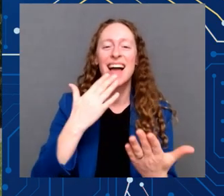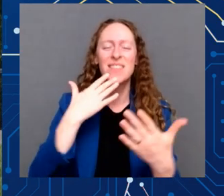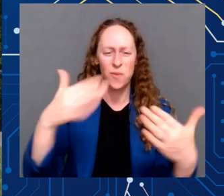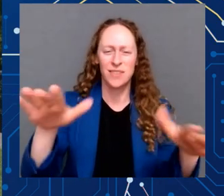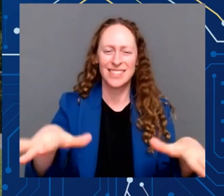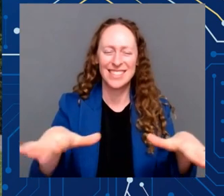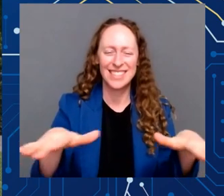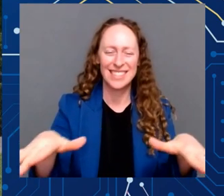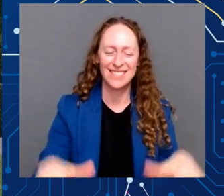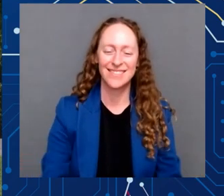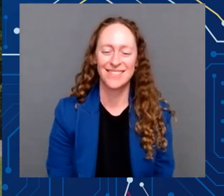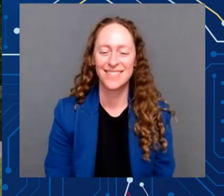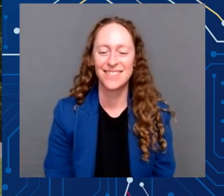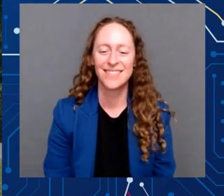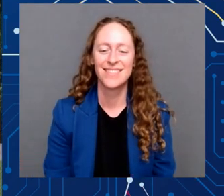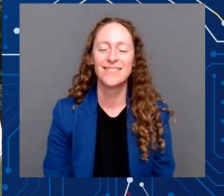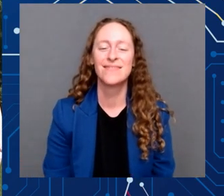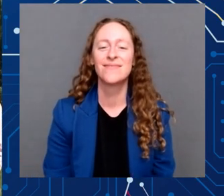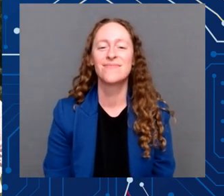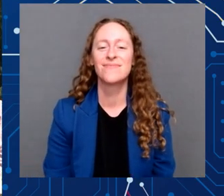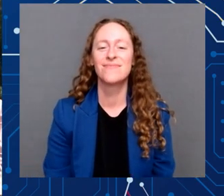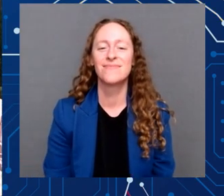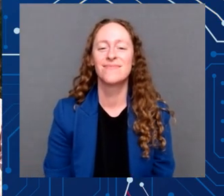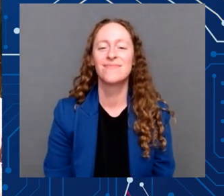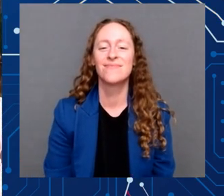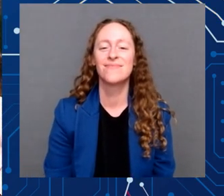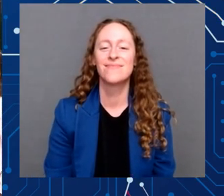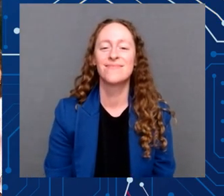They didn't even say that in my remarks, but I knew to do it.